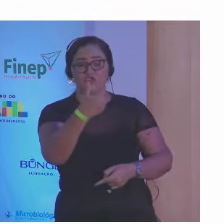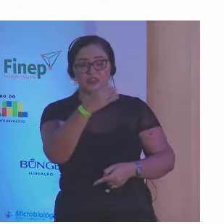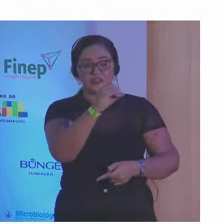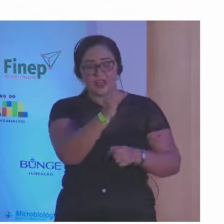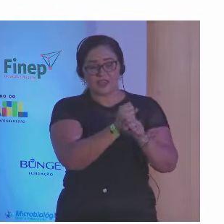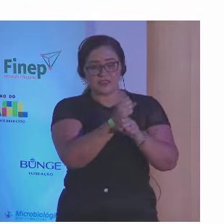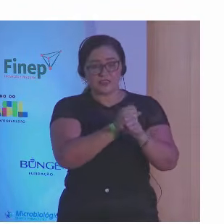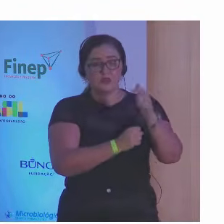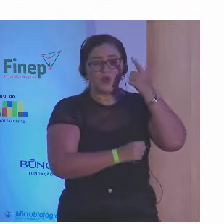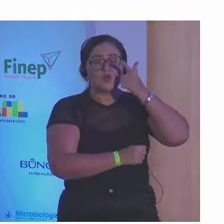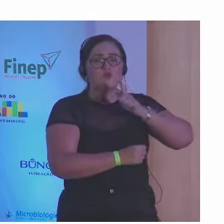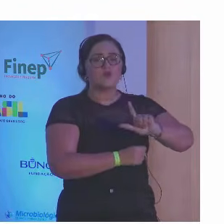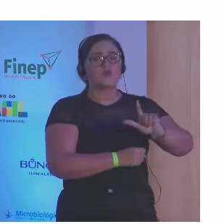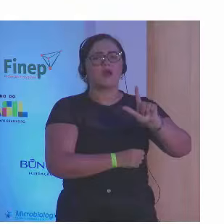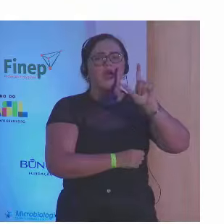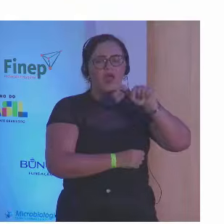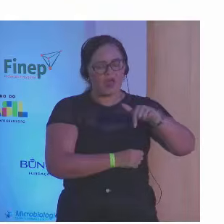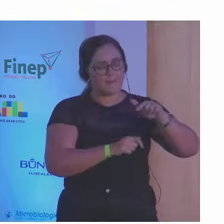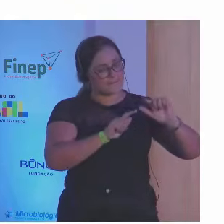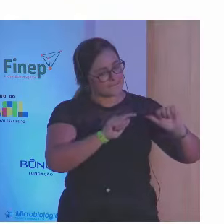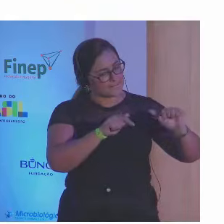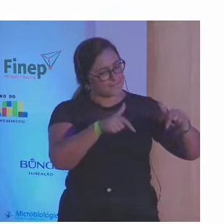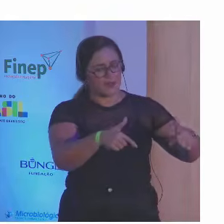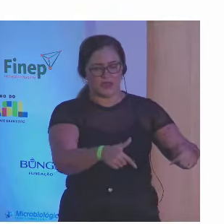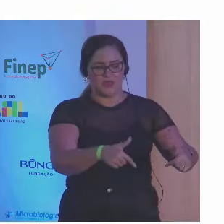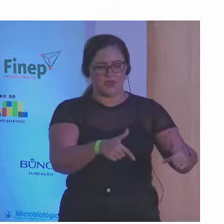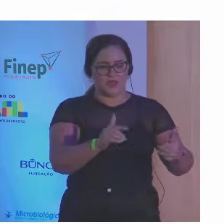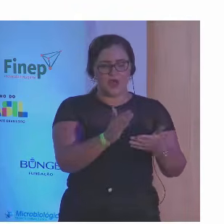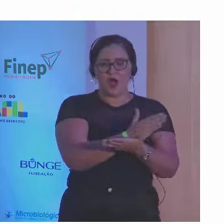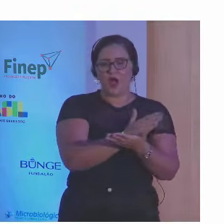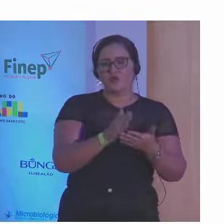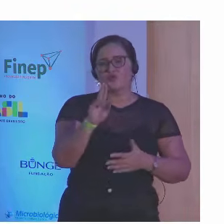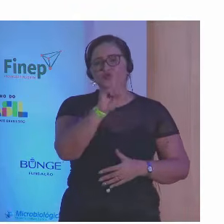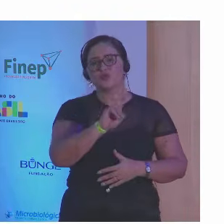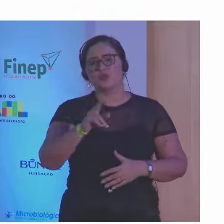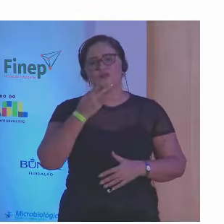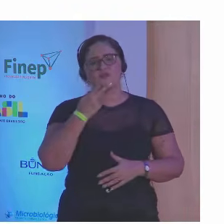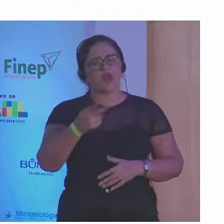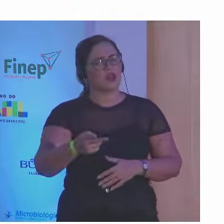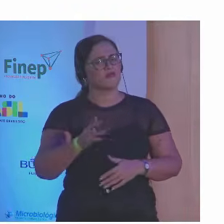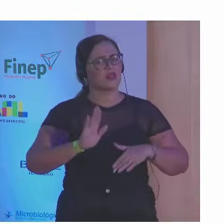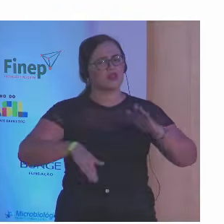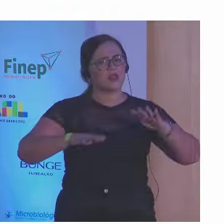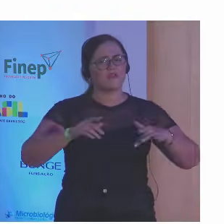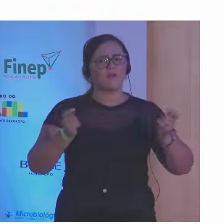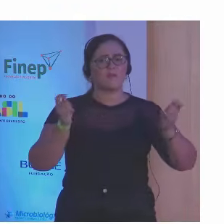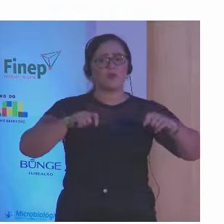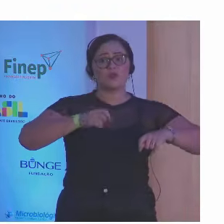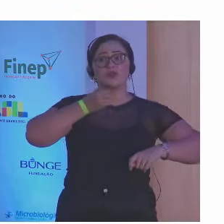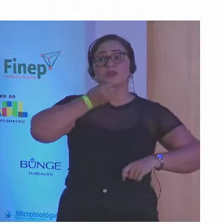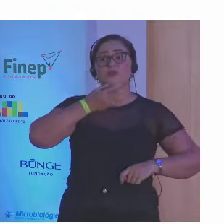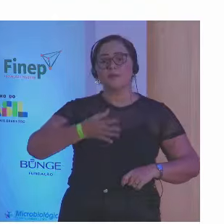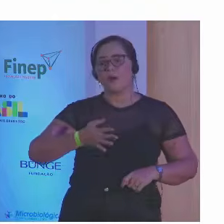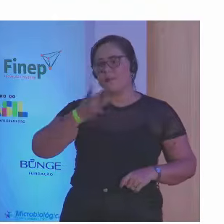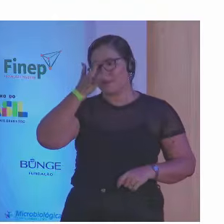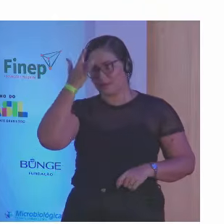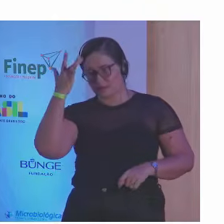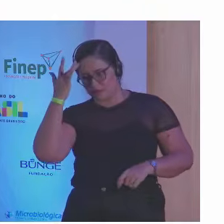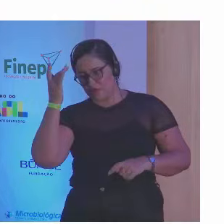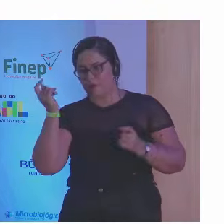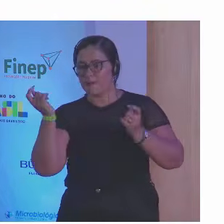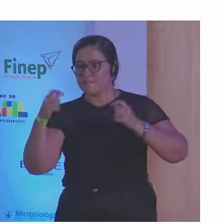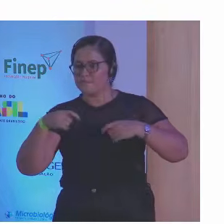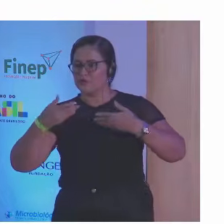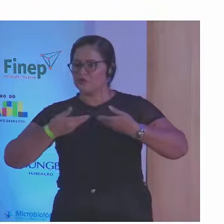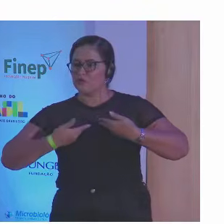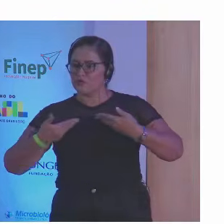was more operational, and some users came by to say, well, maybe it can be useful. So we had to invite the engineers to be